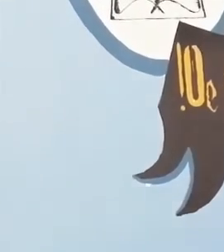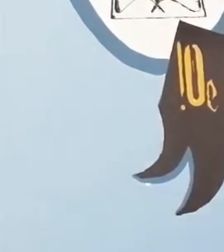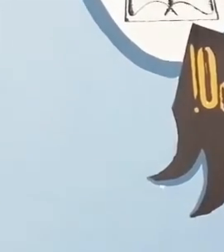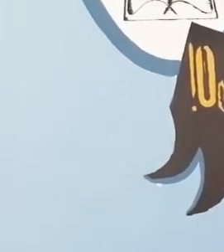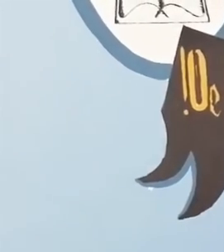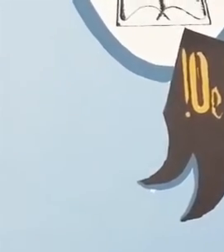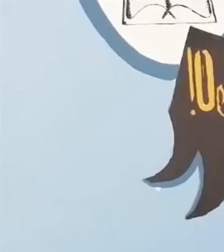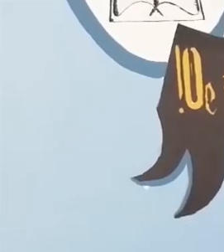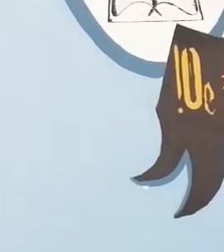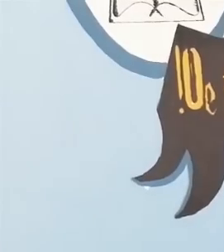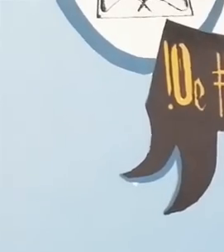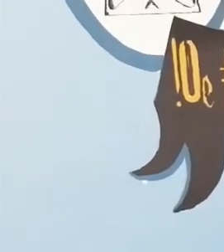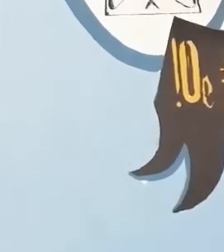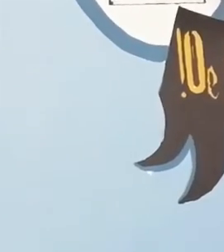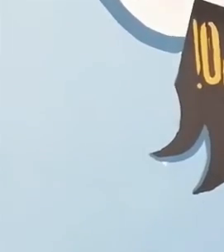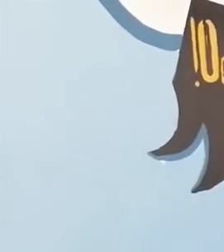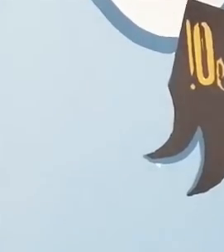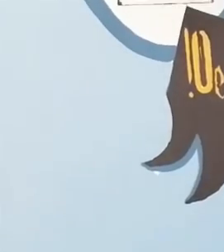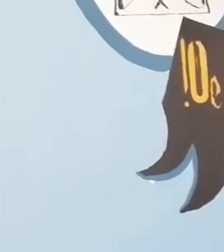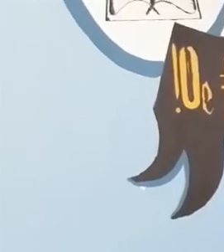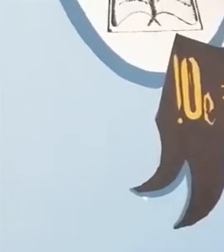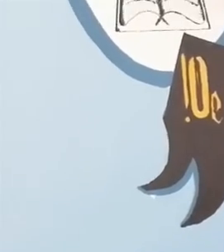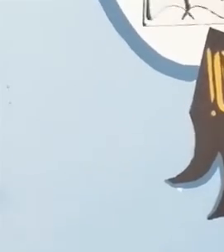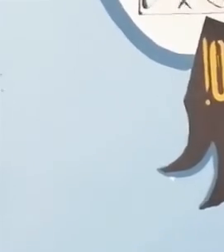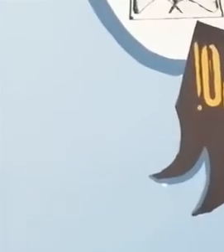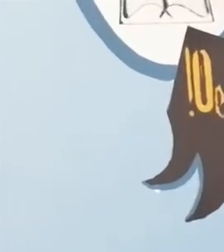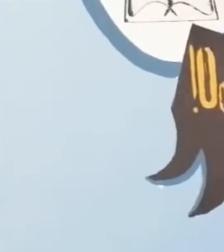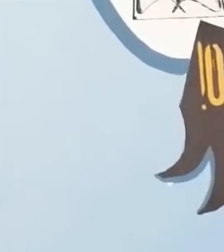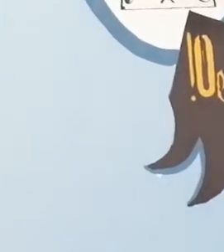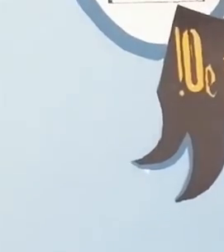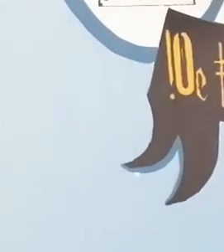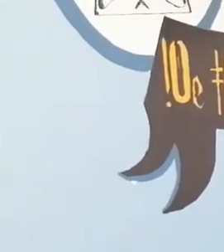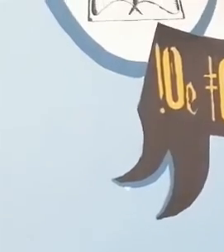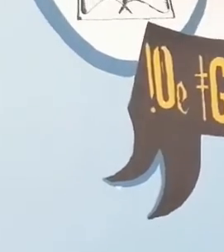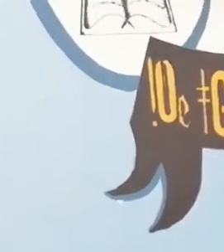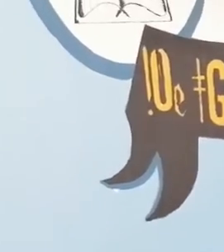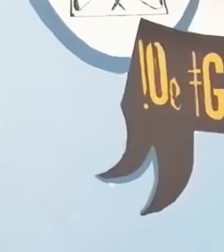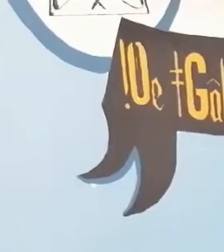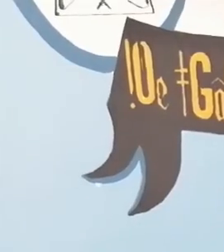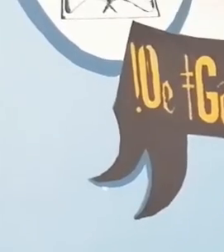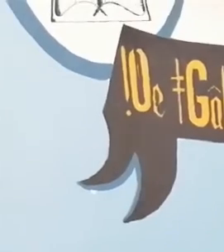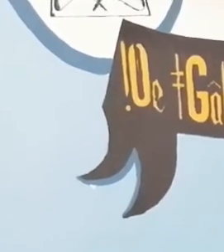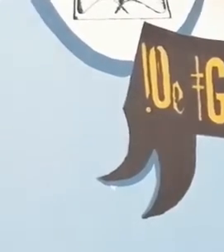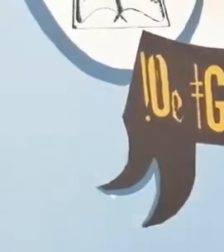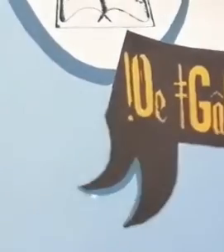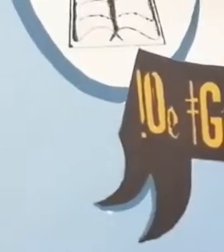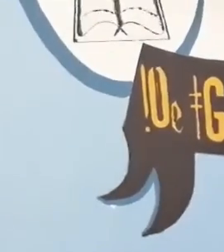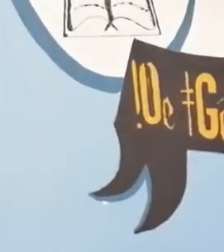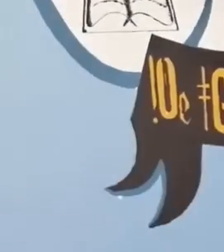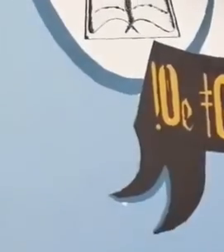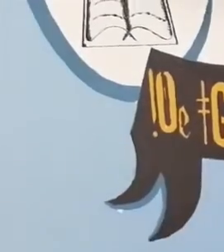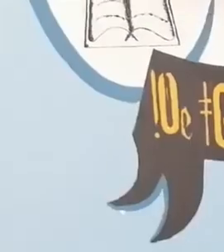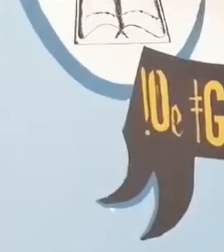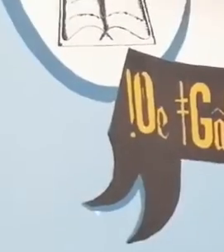mostly having contact with the secretary, as we don't want the parents to be in contact that much with the teachers. Yes. That's why we